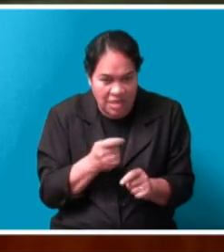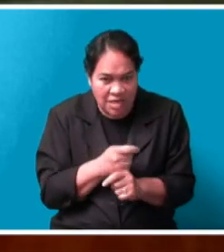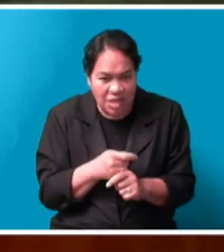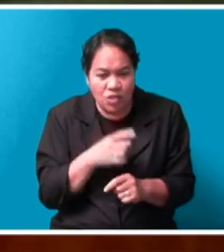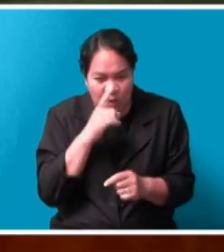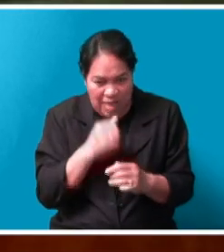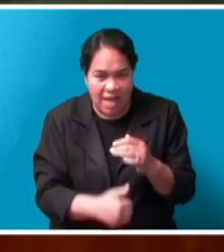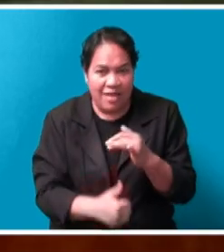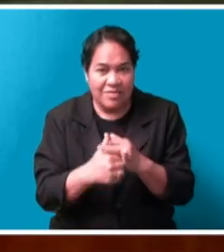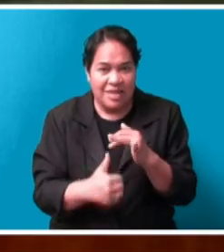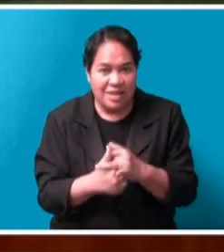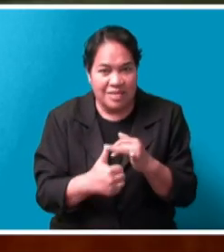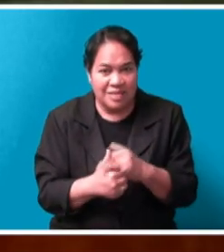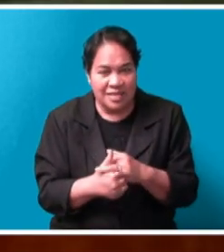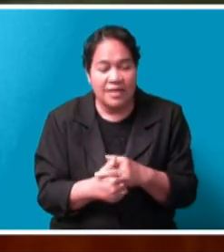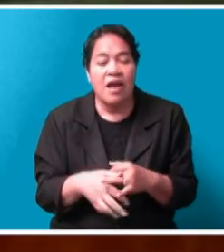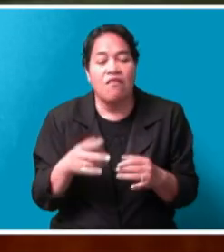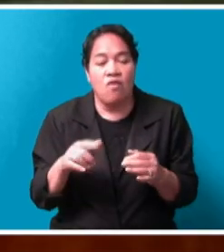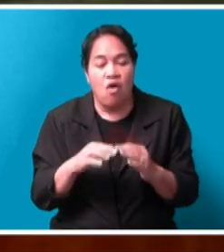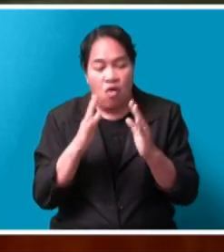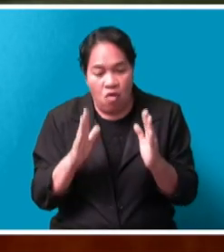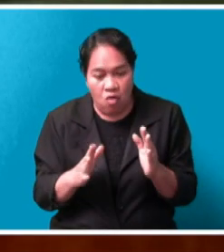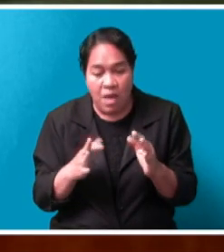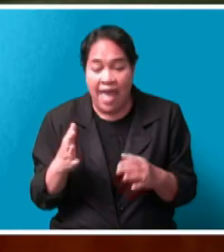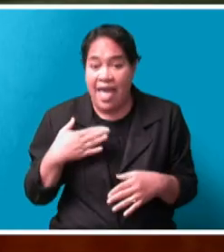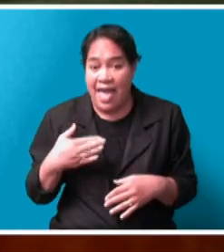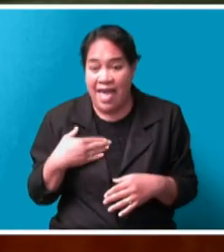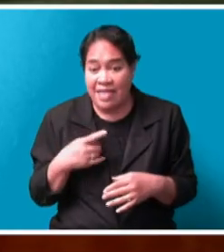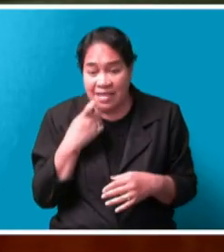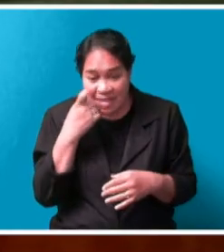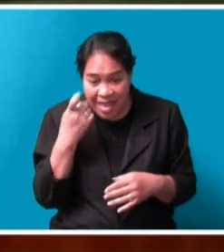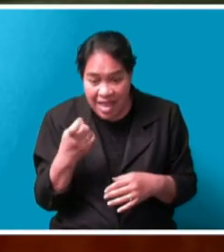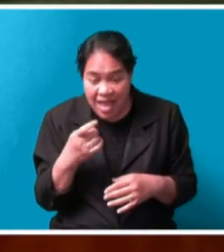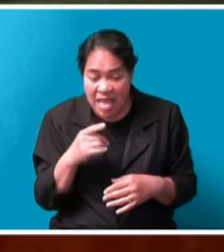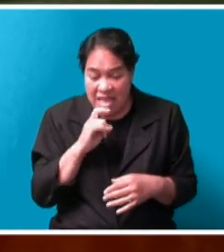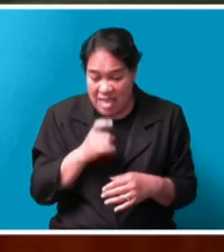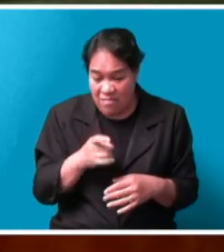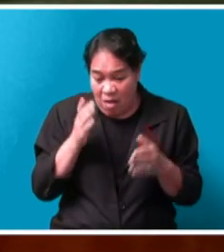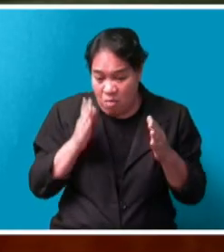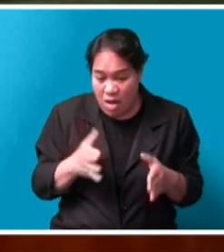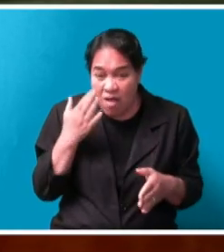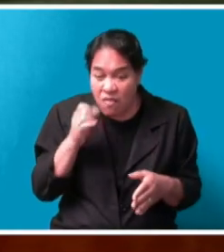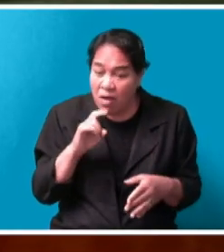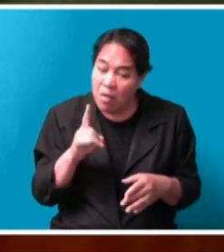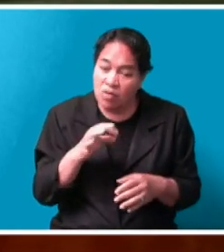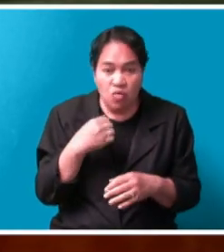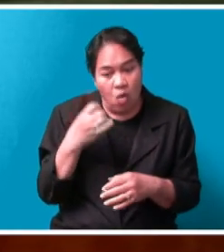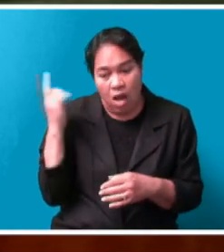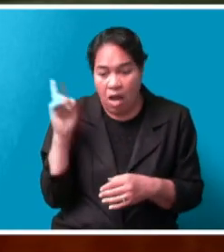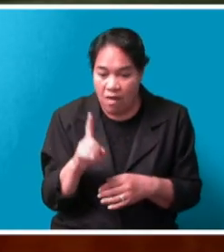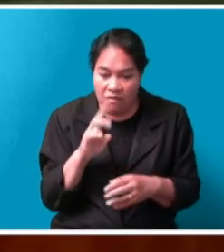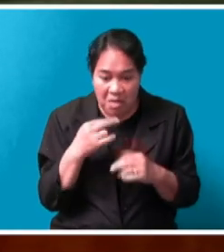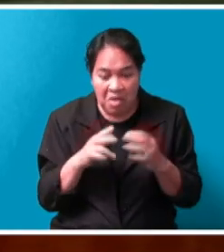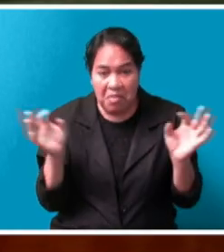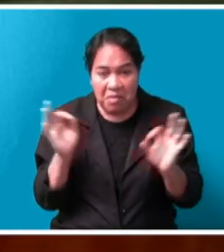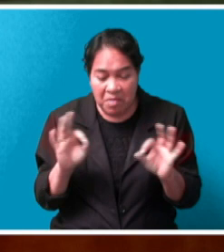individuals. When it comes to essential healthcare and tragic situations like unclaimed bodies, these supports are managed by Ministry of Health and Medical Services,